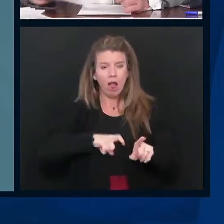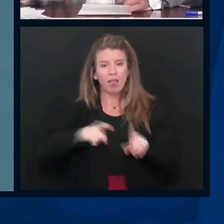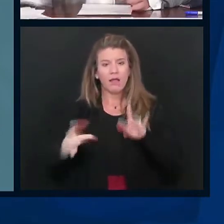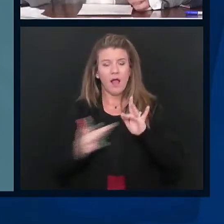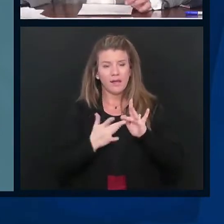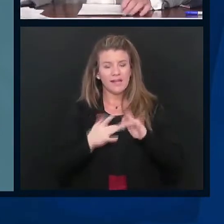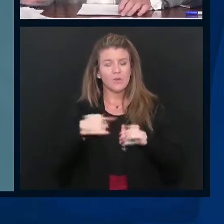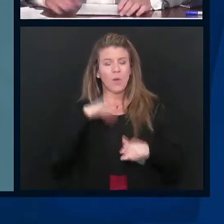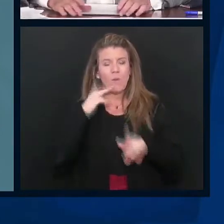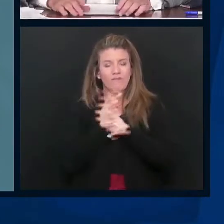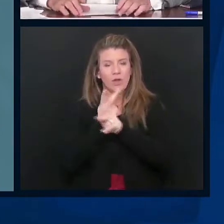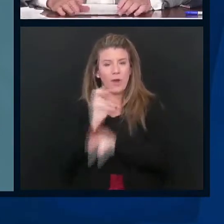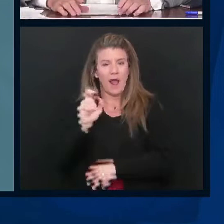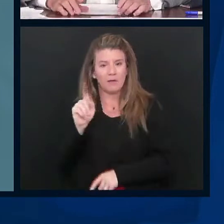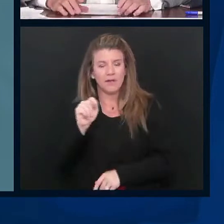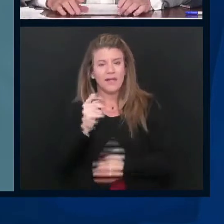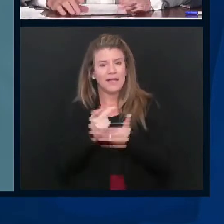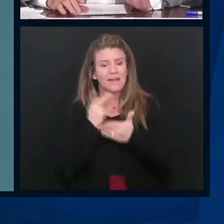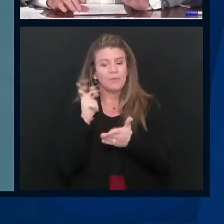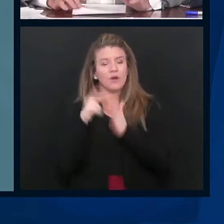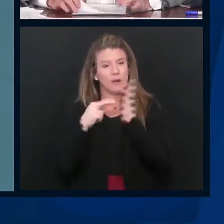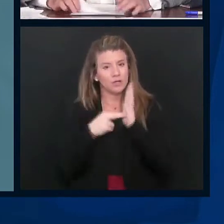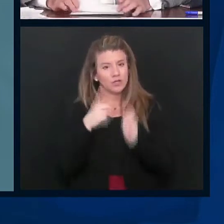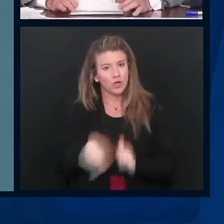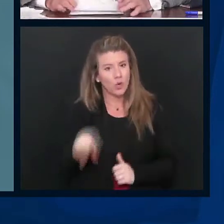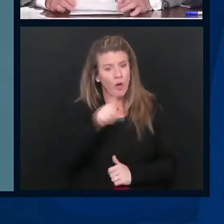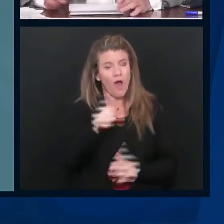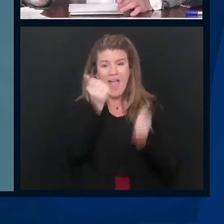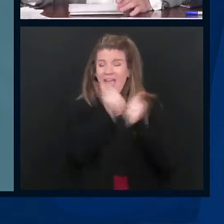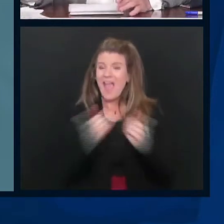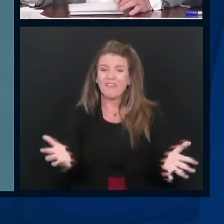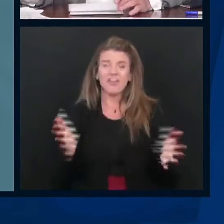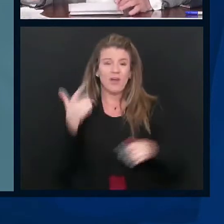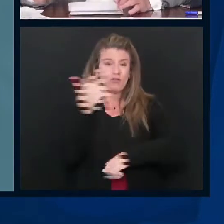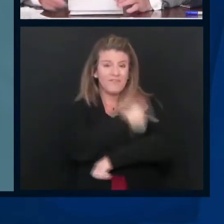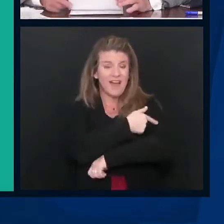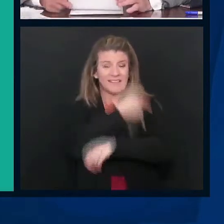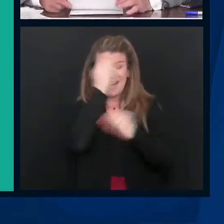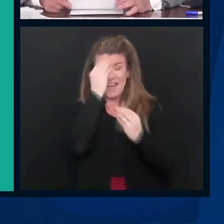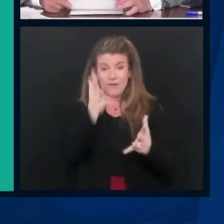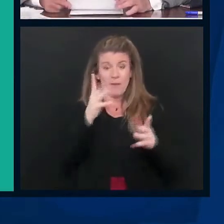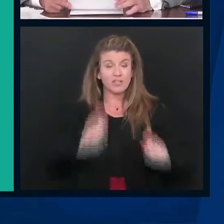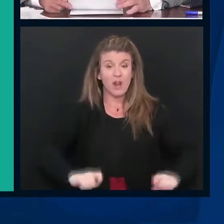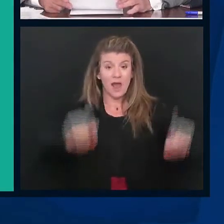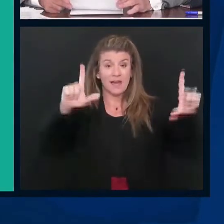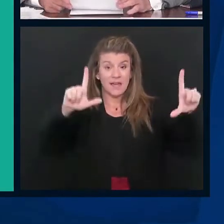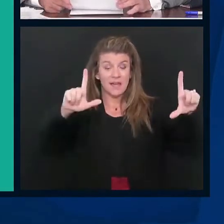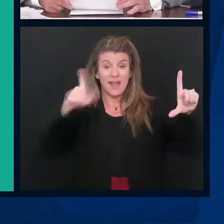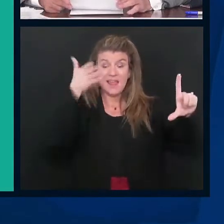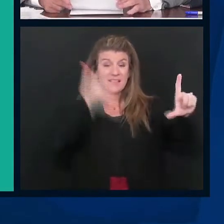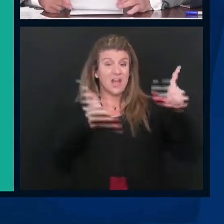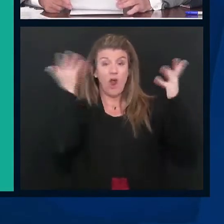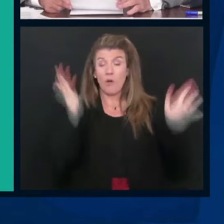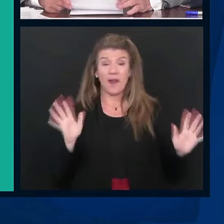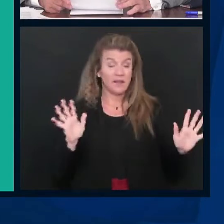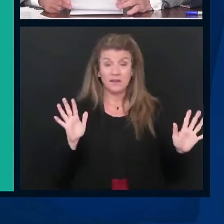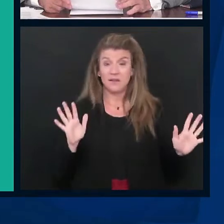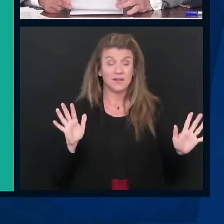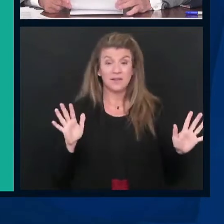everything, get you pre-registered. All the stuff on the vaccine info hotline is up there and